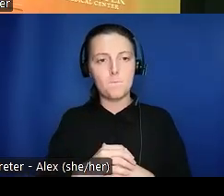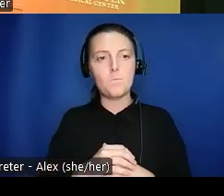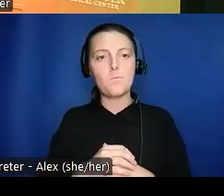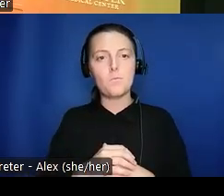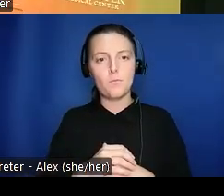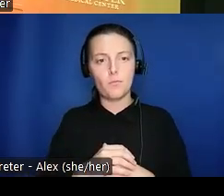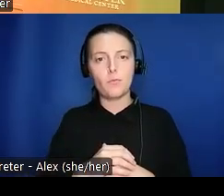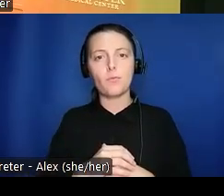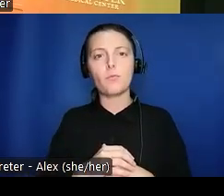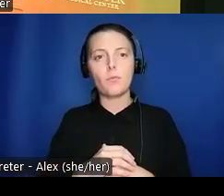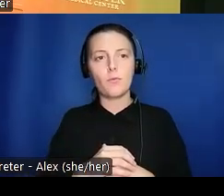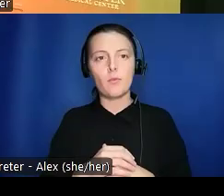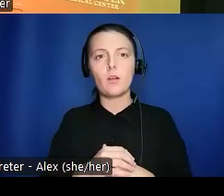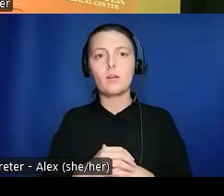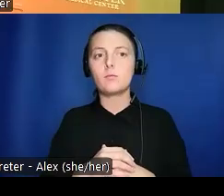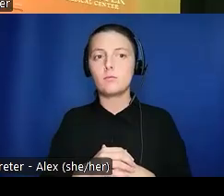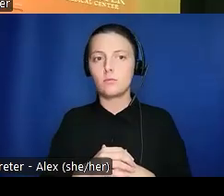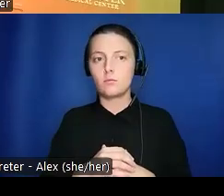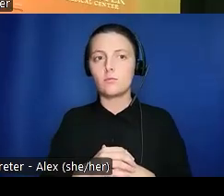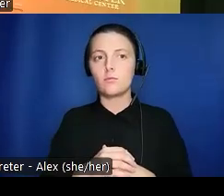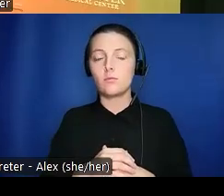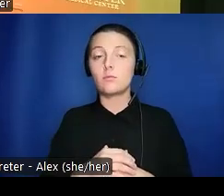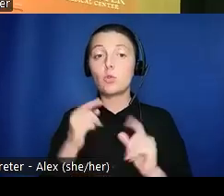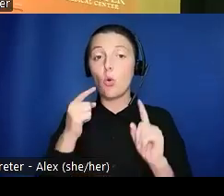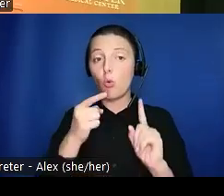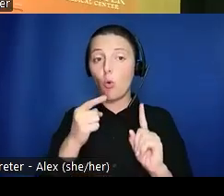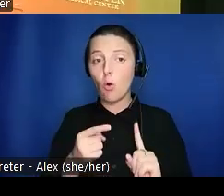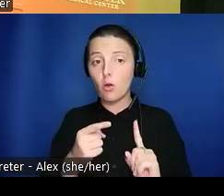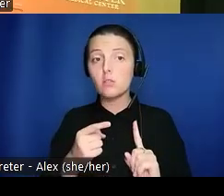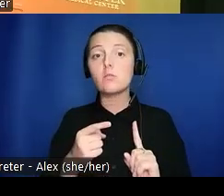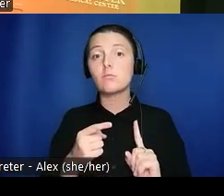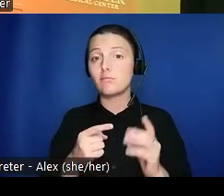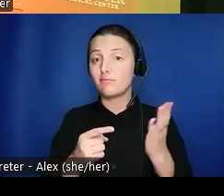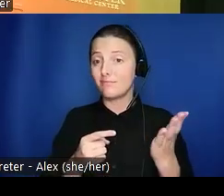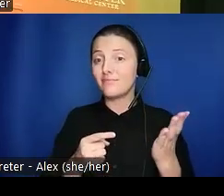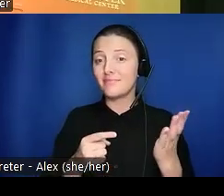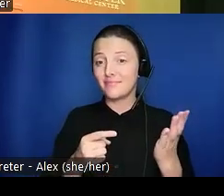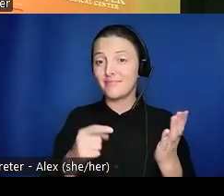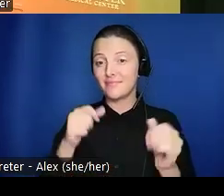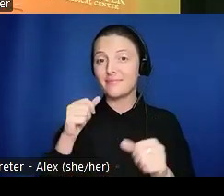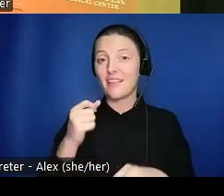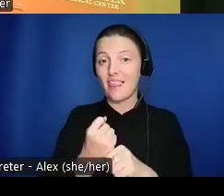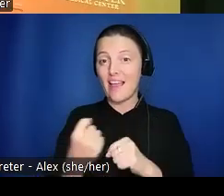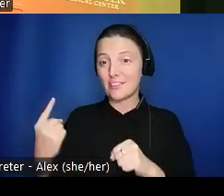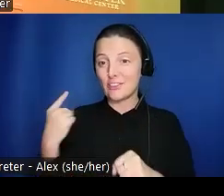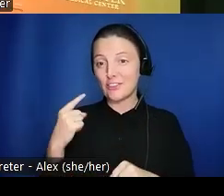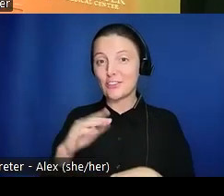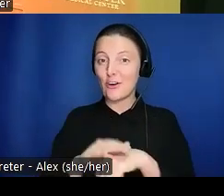year, called Good Man, Charlie Brown. You're a Good Man, Charlie Brown this